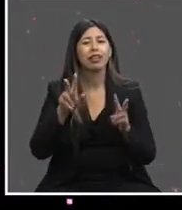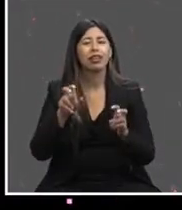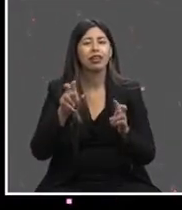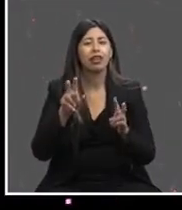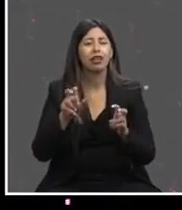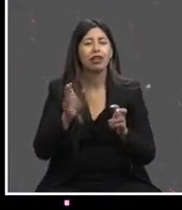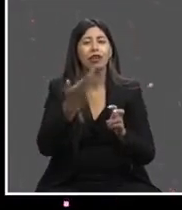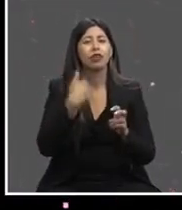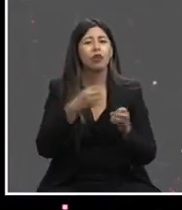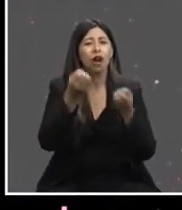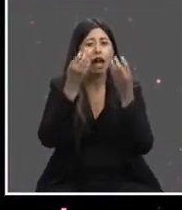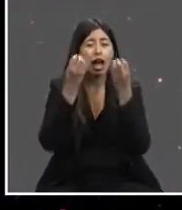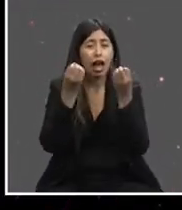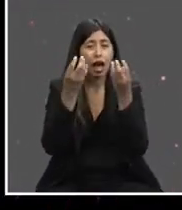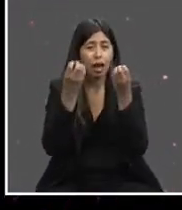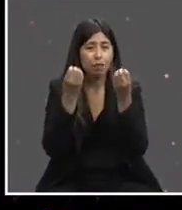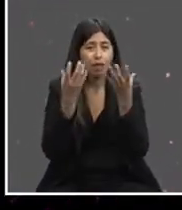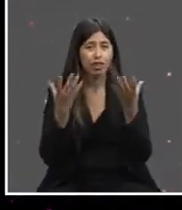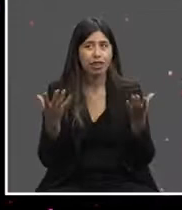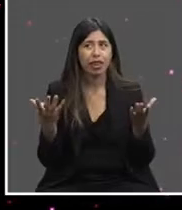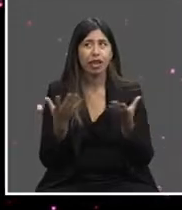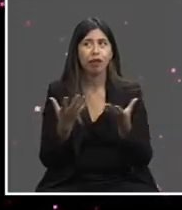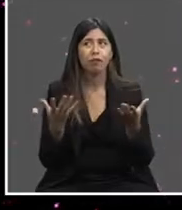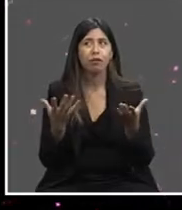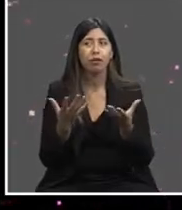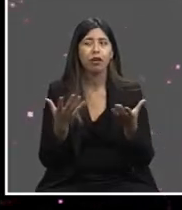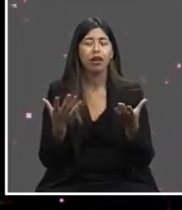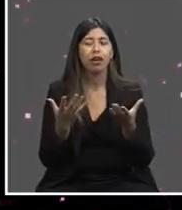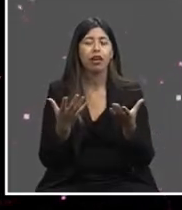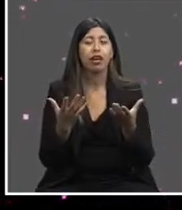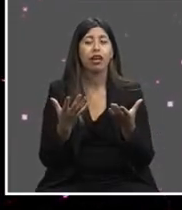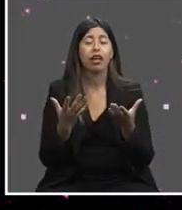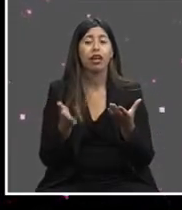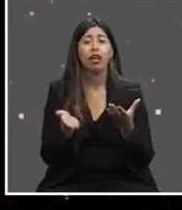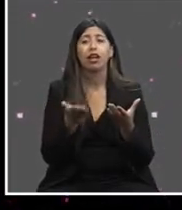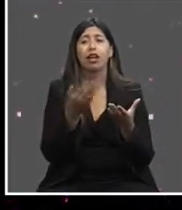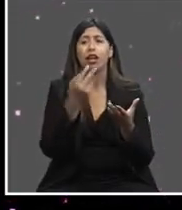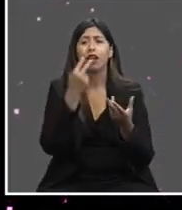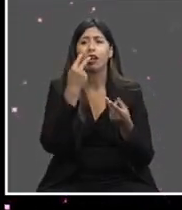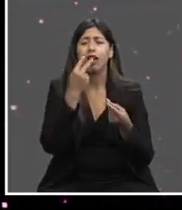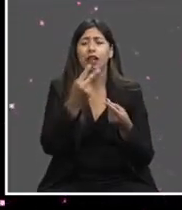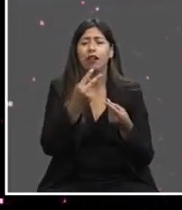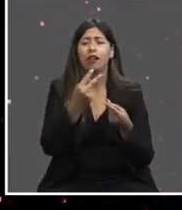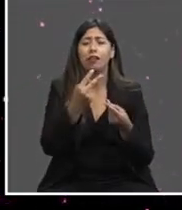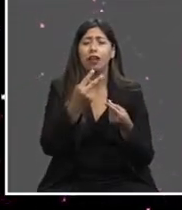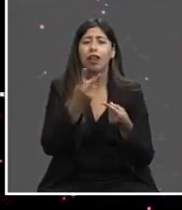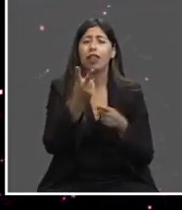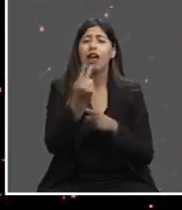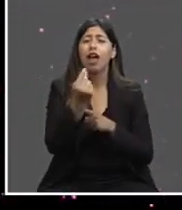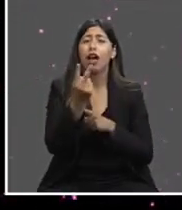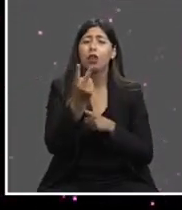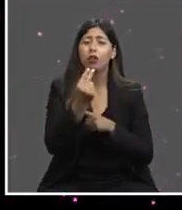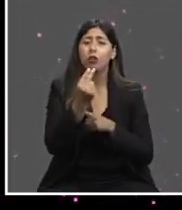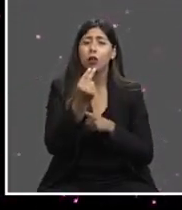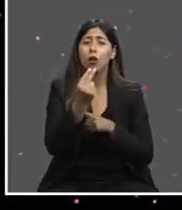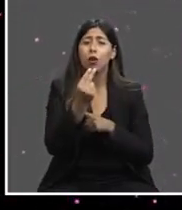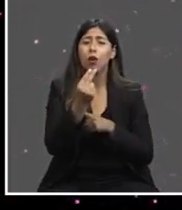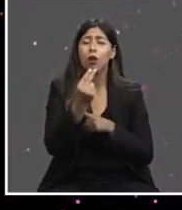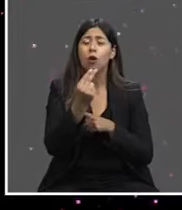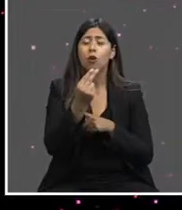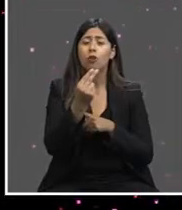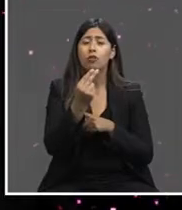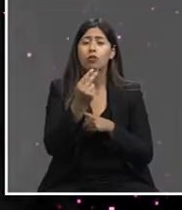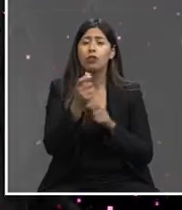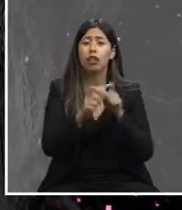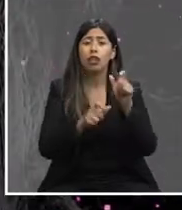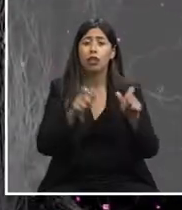down to our children. So instead of dozens of humans in cooperation, we had tens of thousands cooperating across